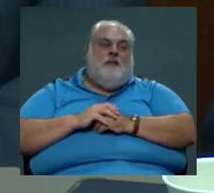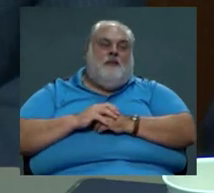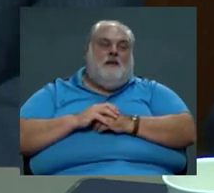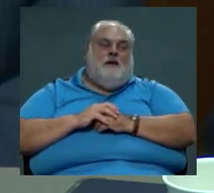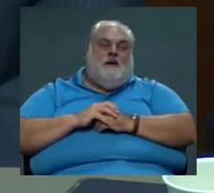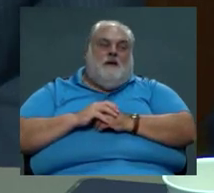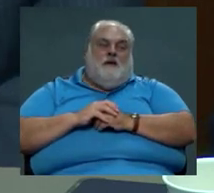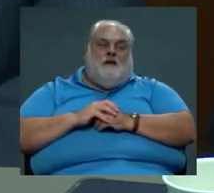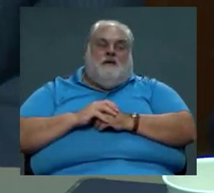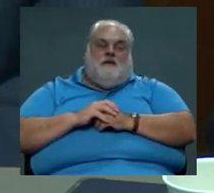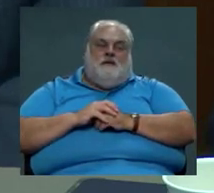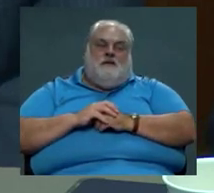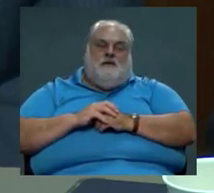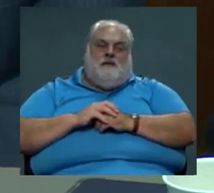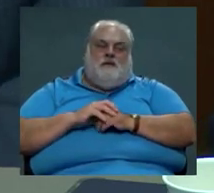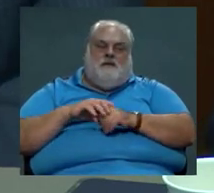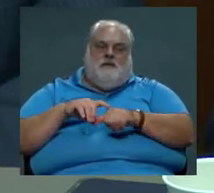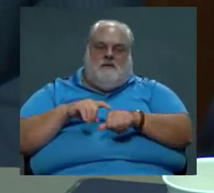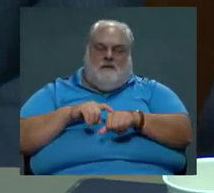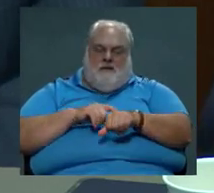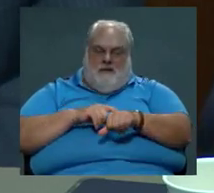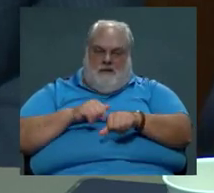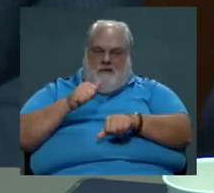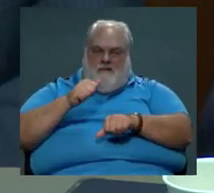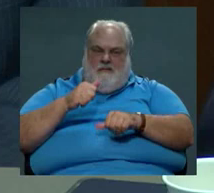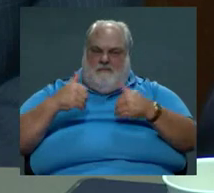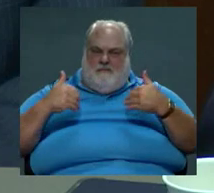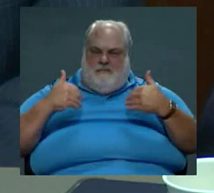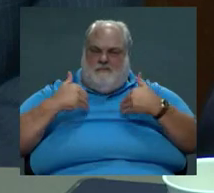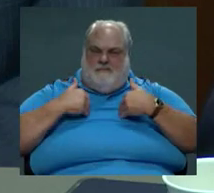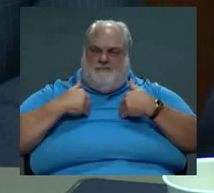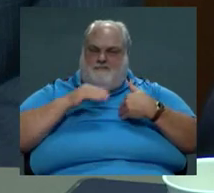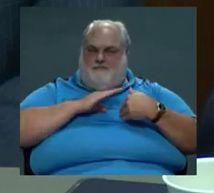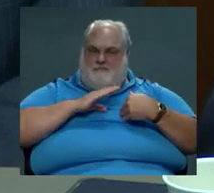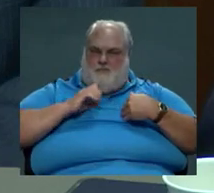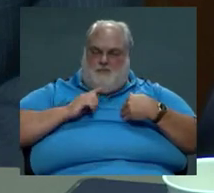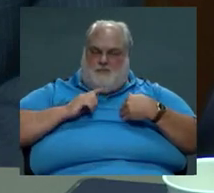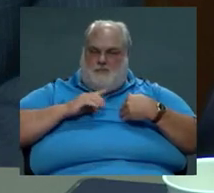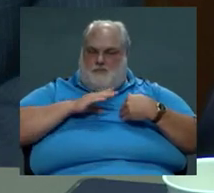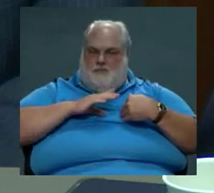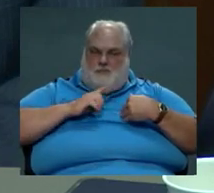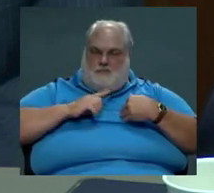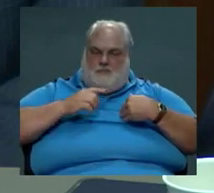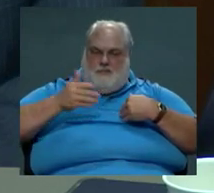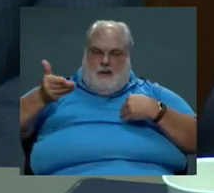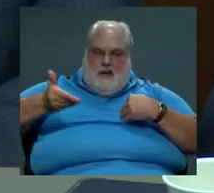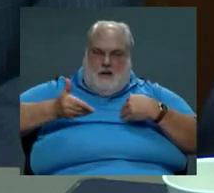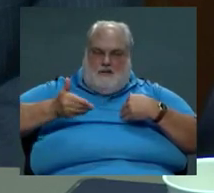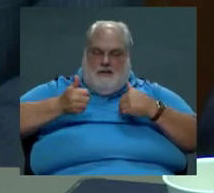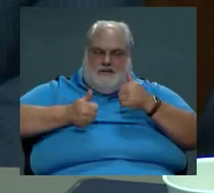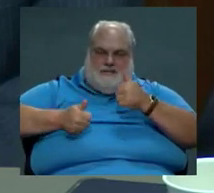for the longest, they have a board. That board hires the executive director.